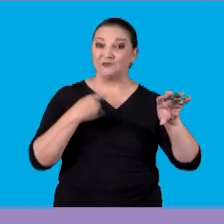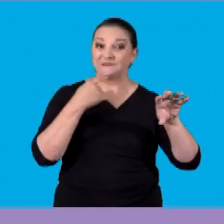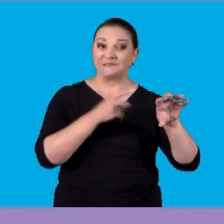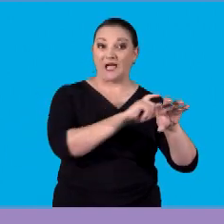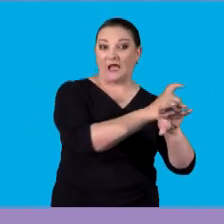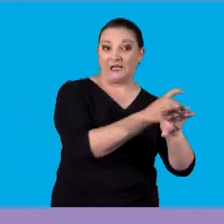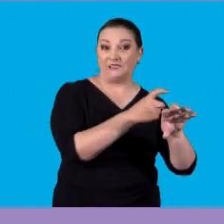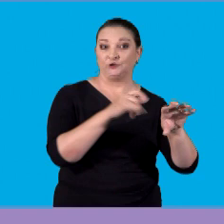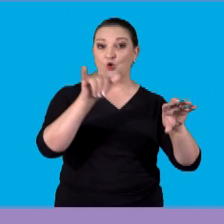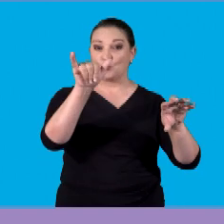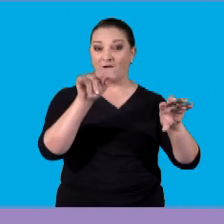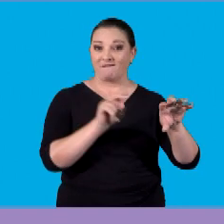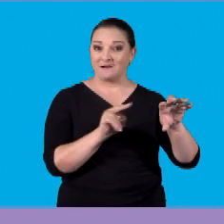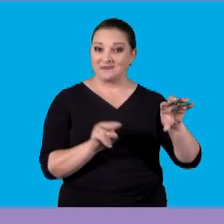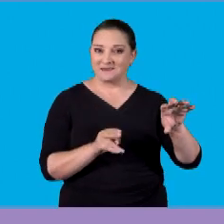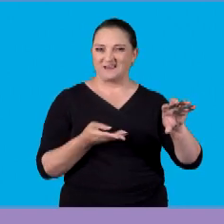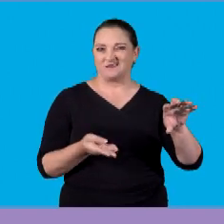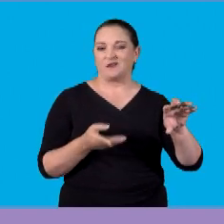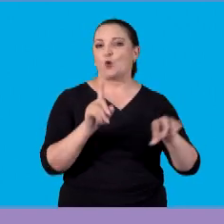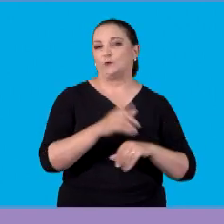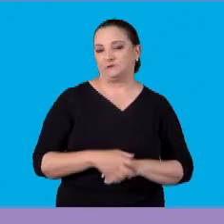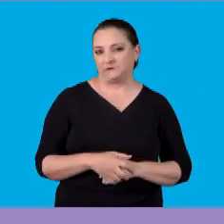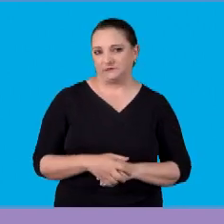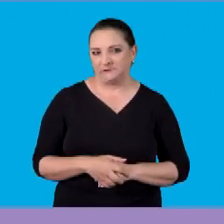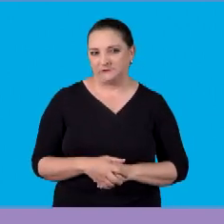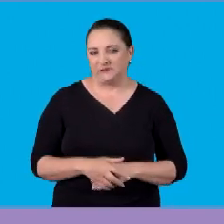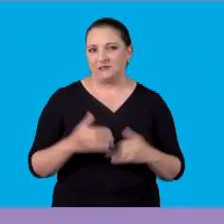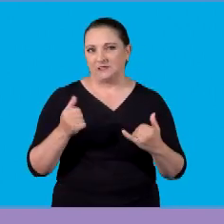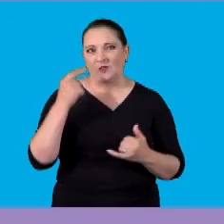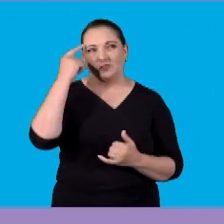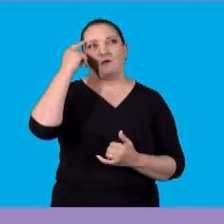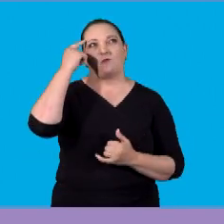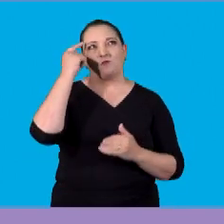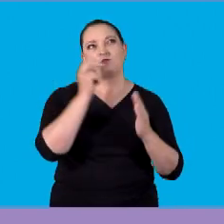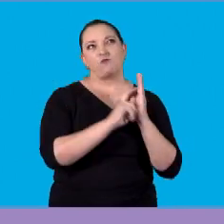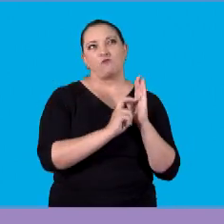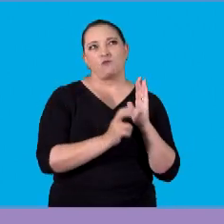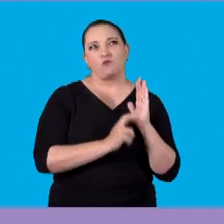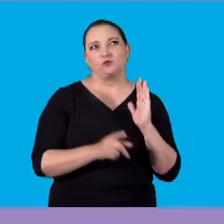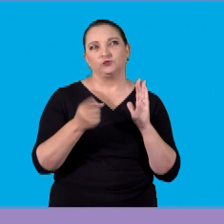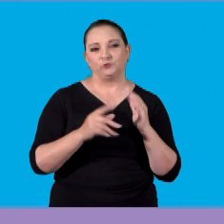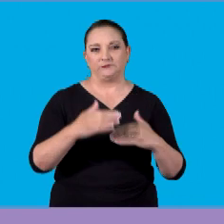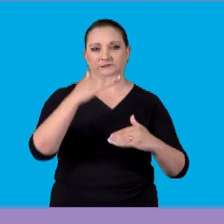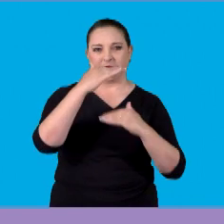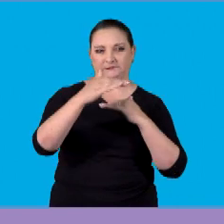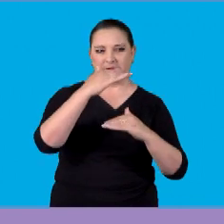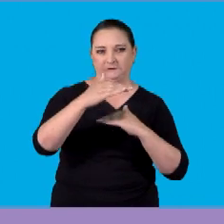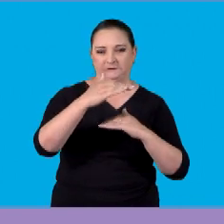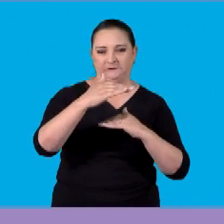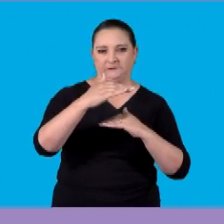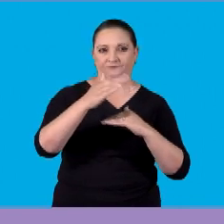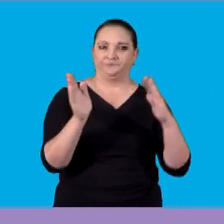know that it is a parallelogram. So that means that we should be thinking of the properties of a parallelogram. So let's look at X